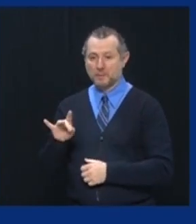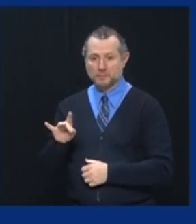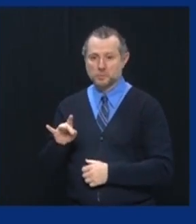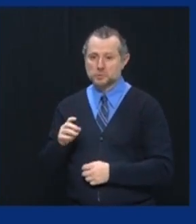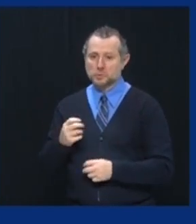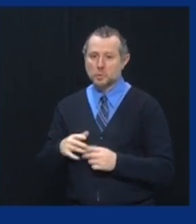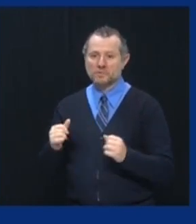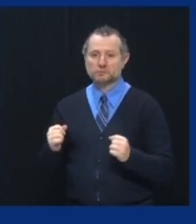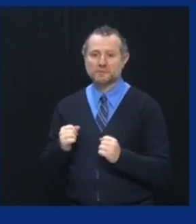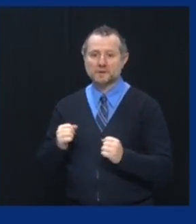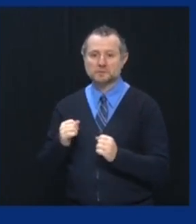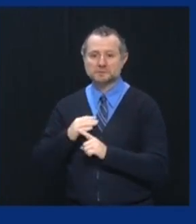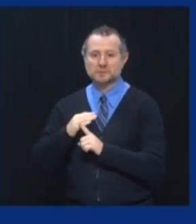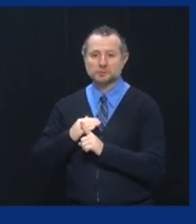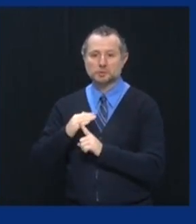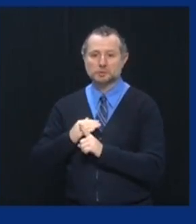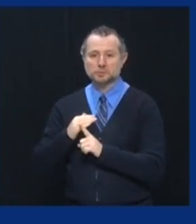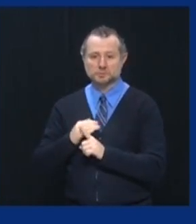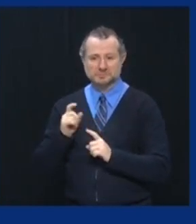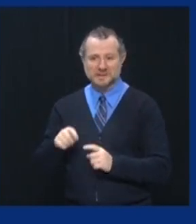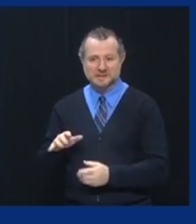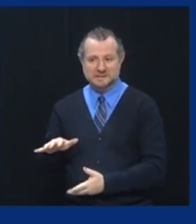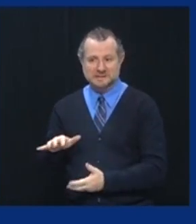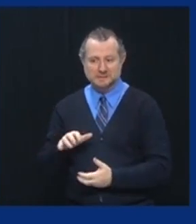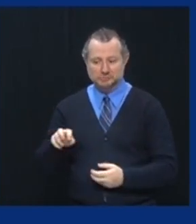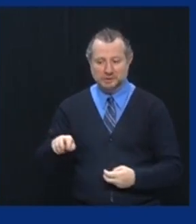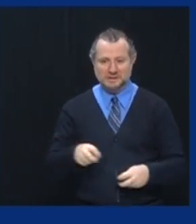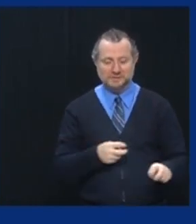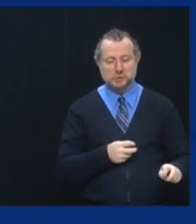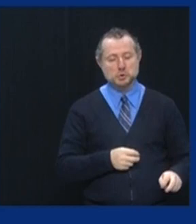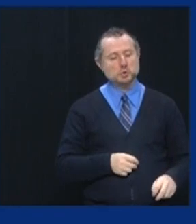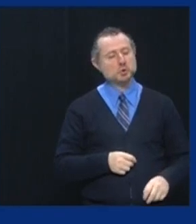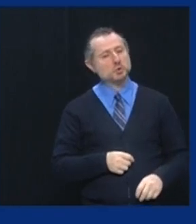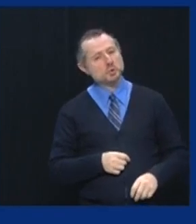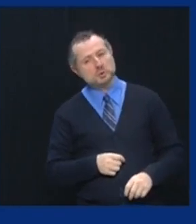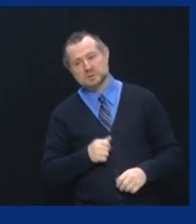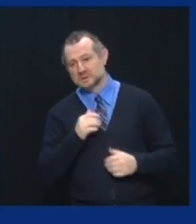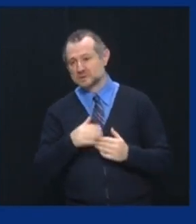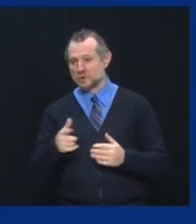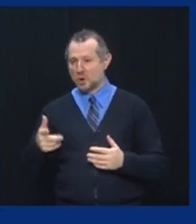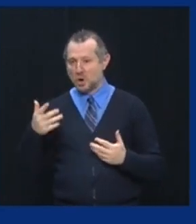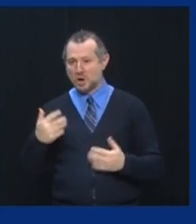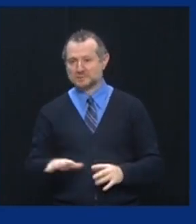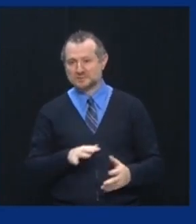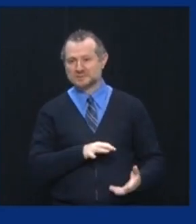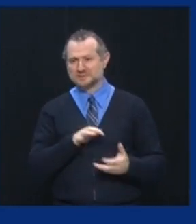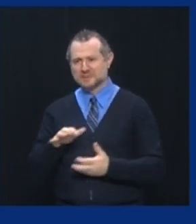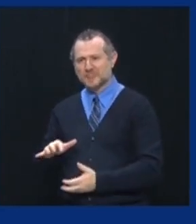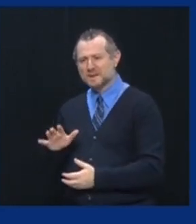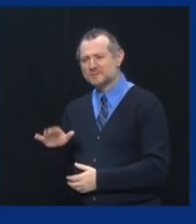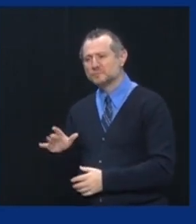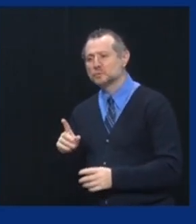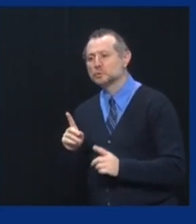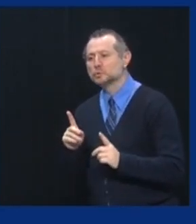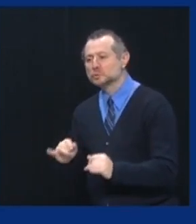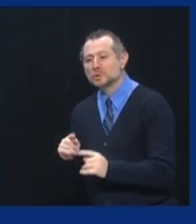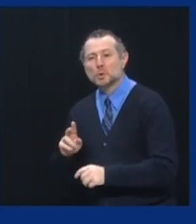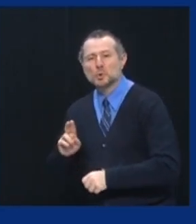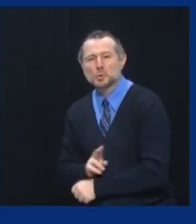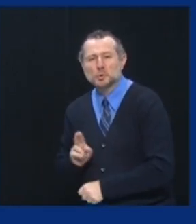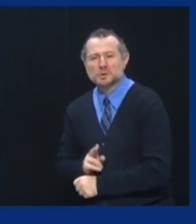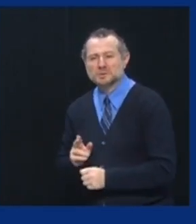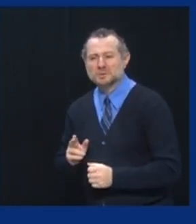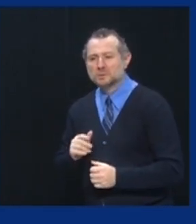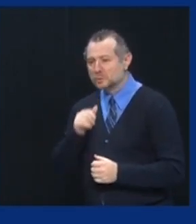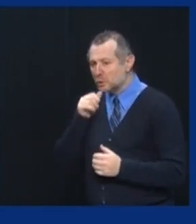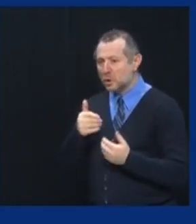transport. So for those hospitals that have it already, use it or lose it, you won't get